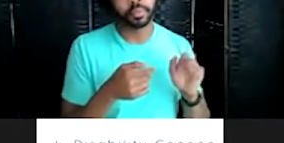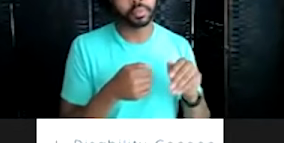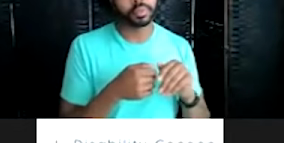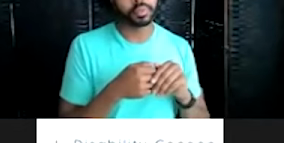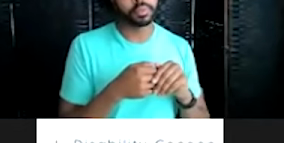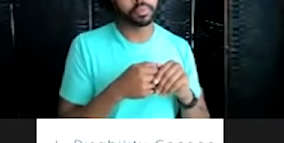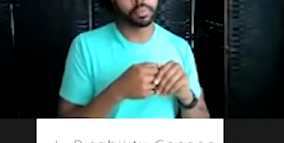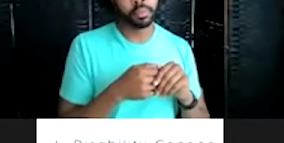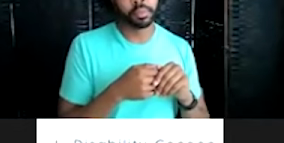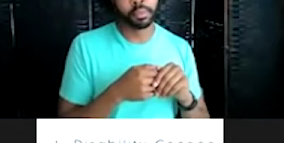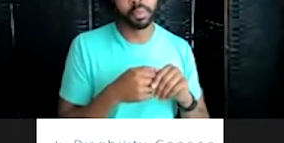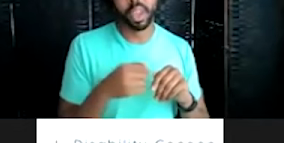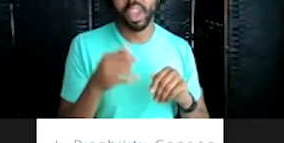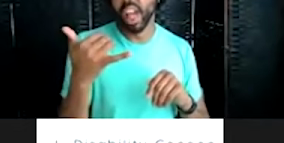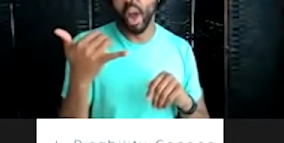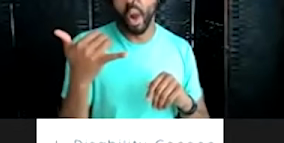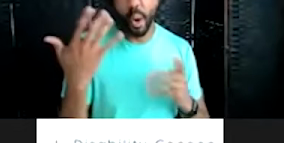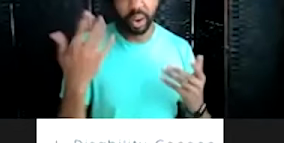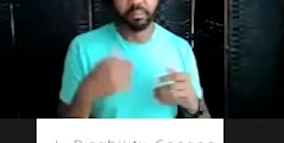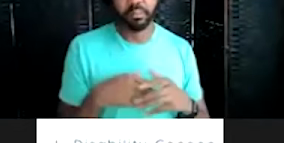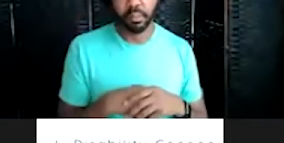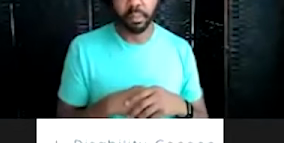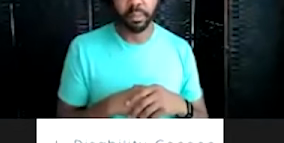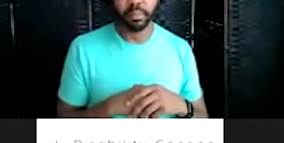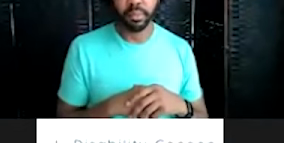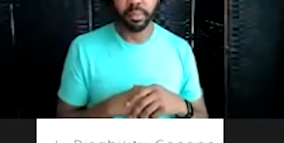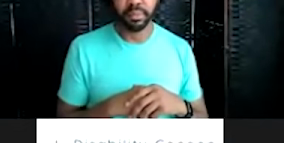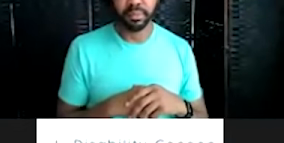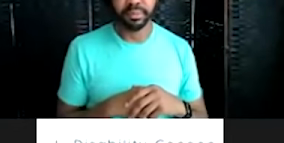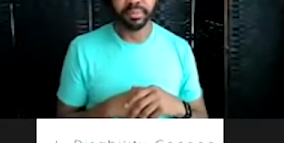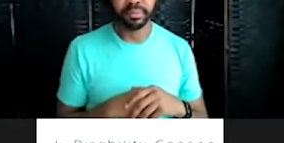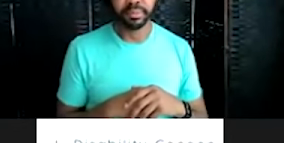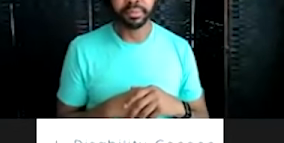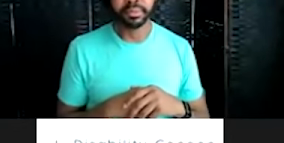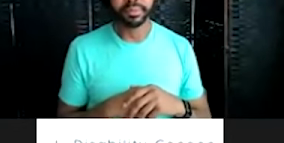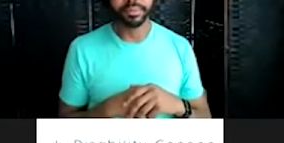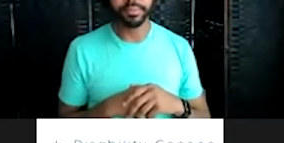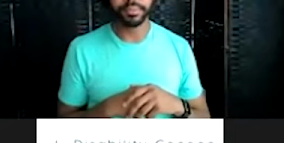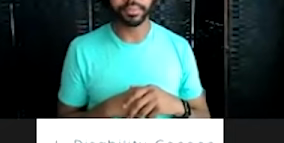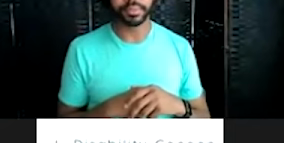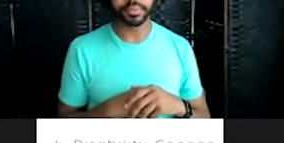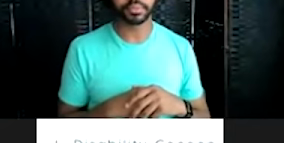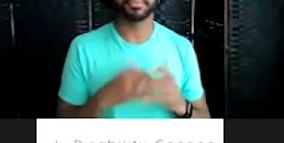Let's say yellow like the sun. Okay. And we're just going to hit next,